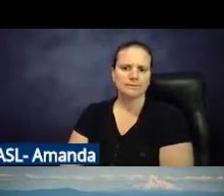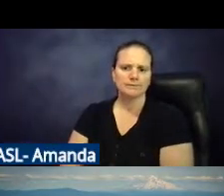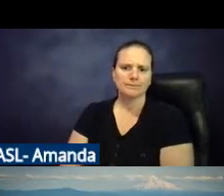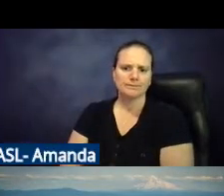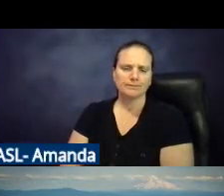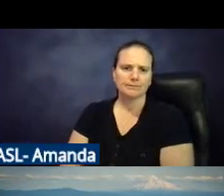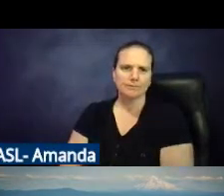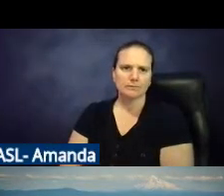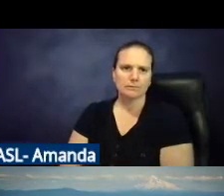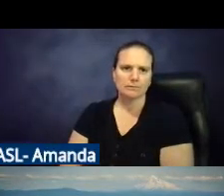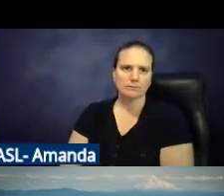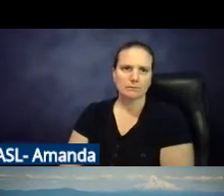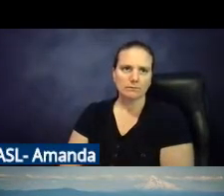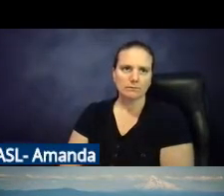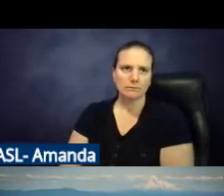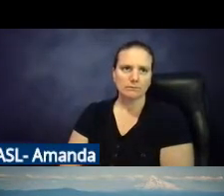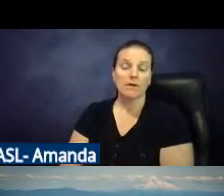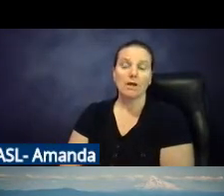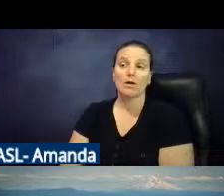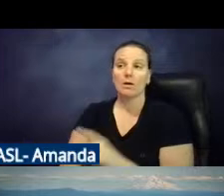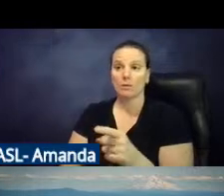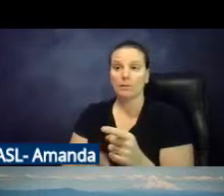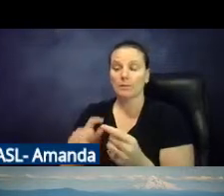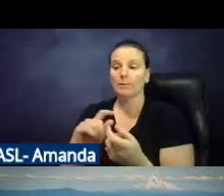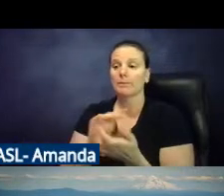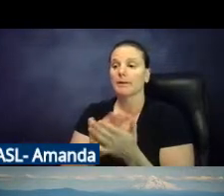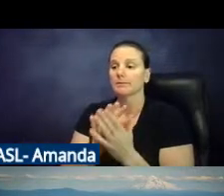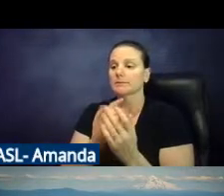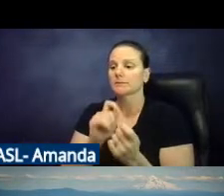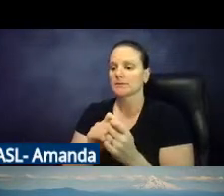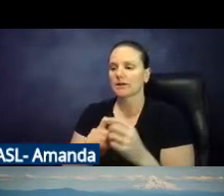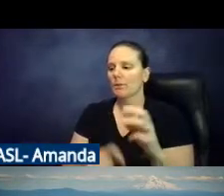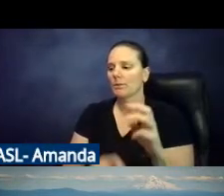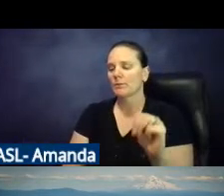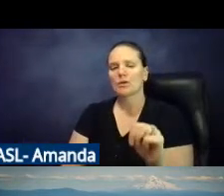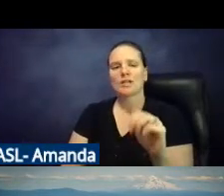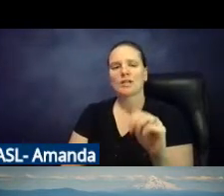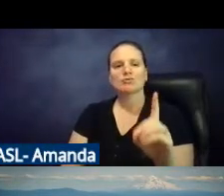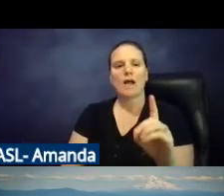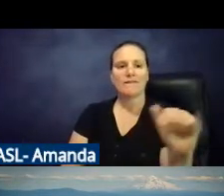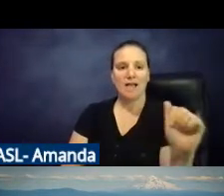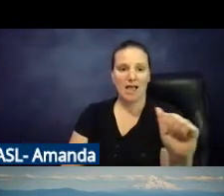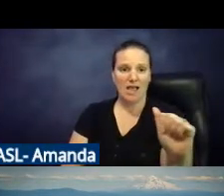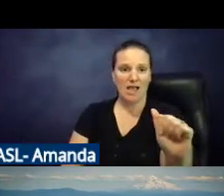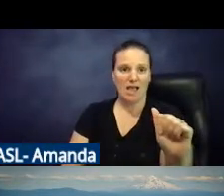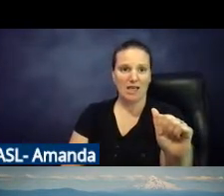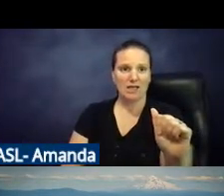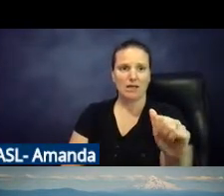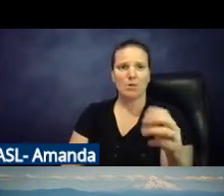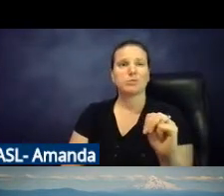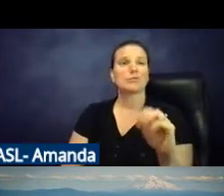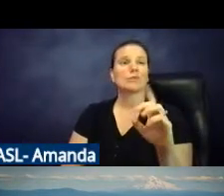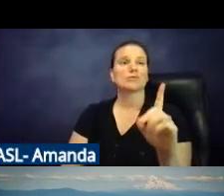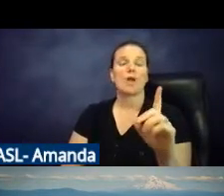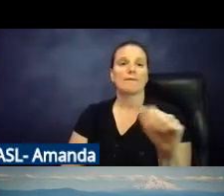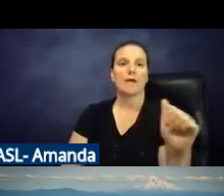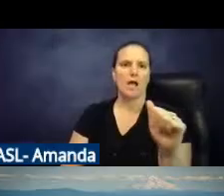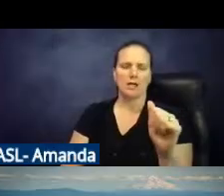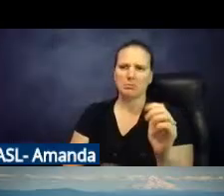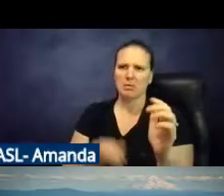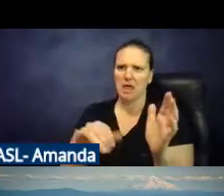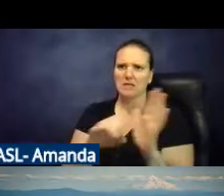then kind of when it gets specific to your question about like Marine Drive A, Marine Drive A is an example of a project